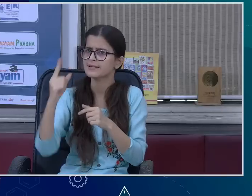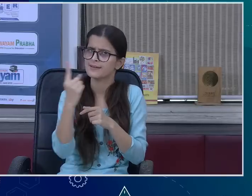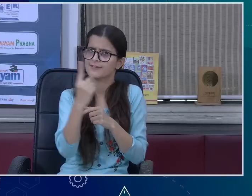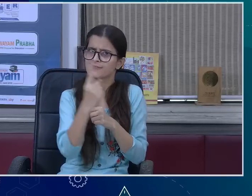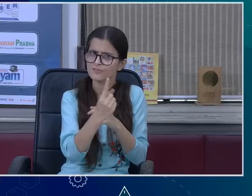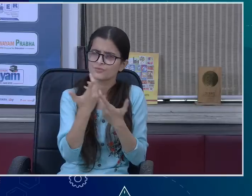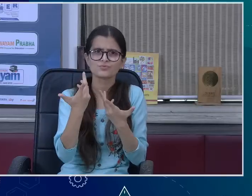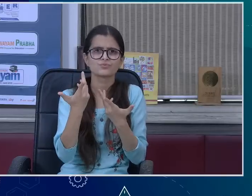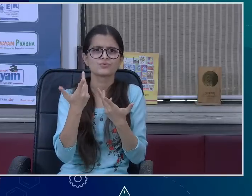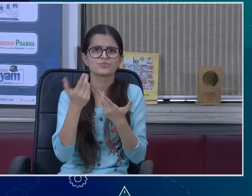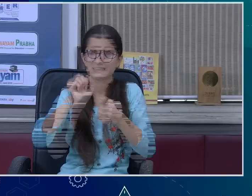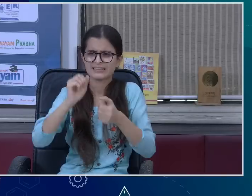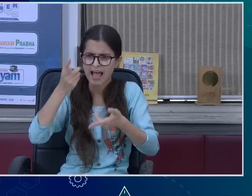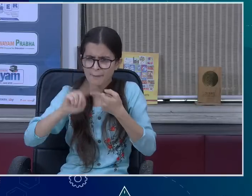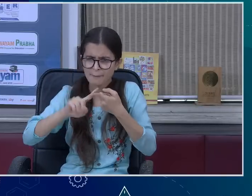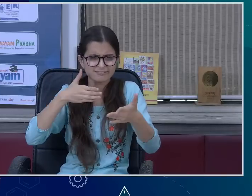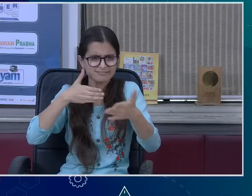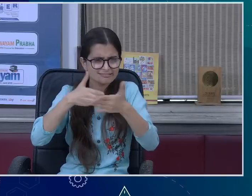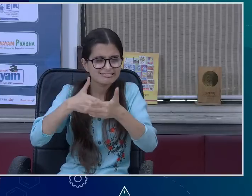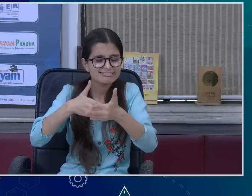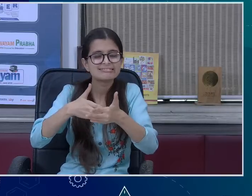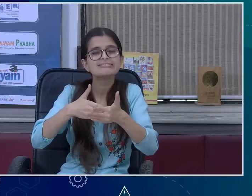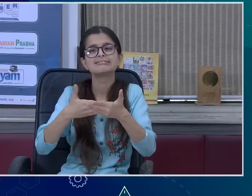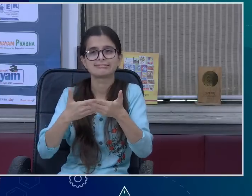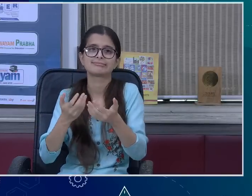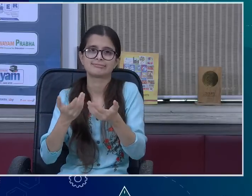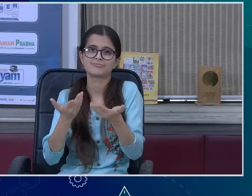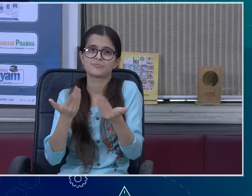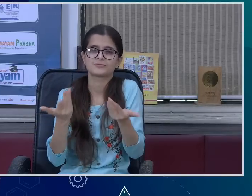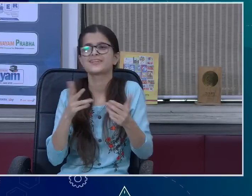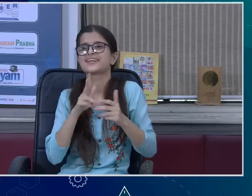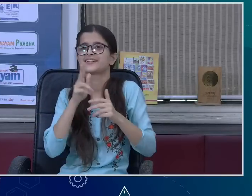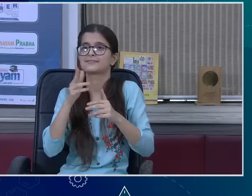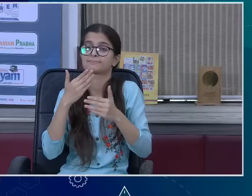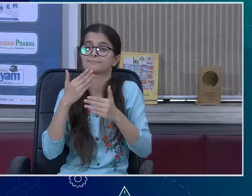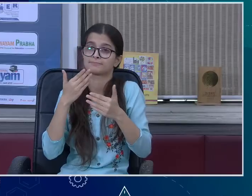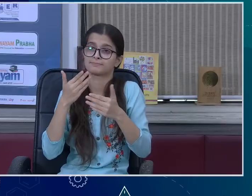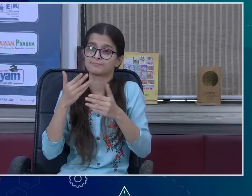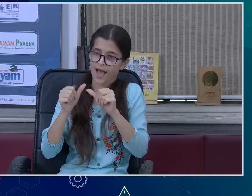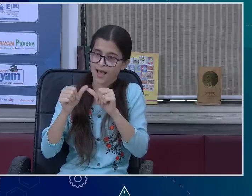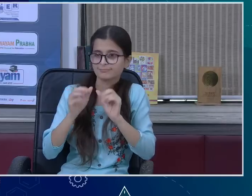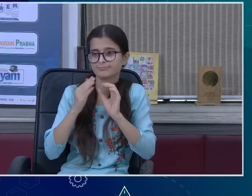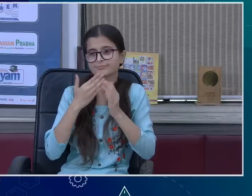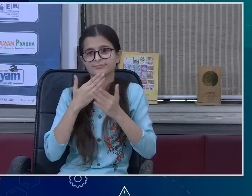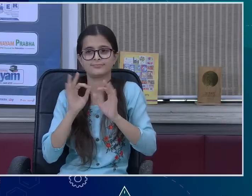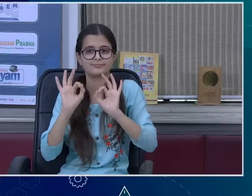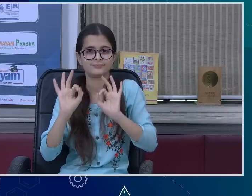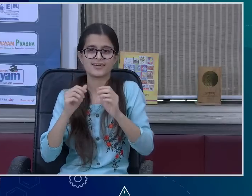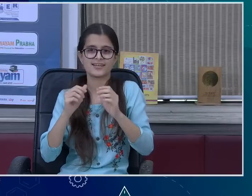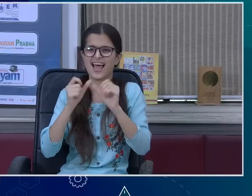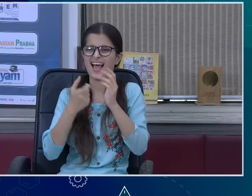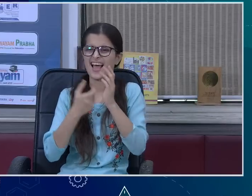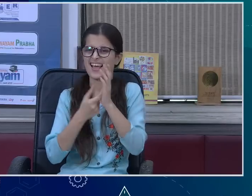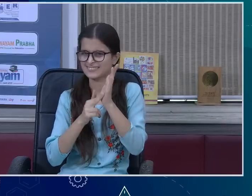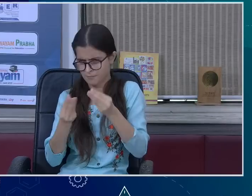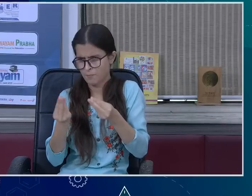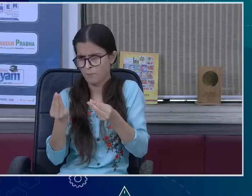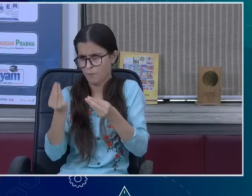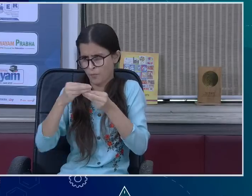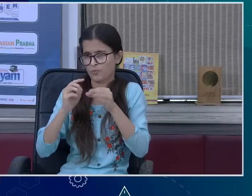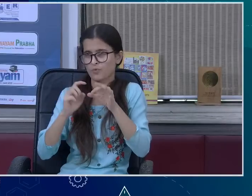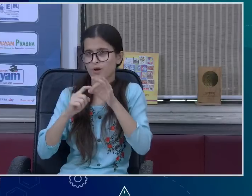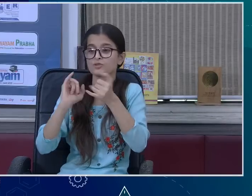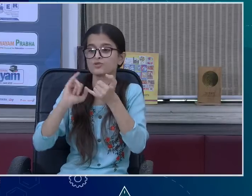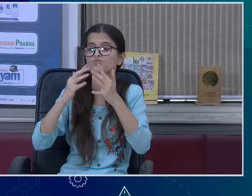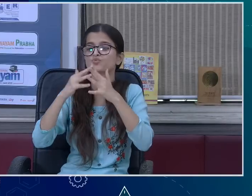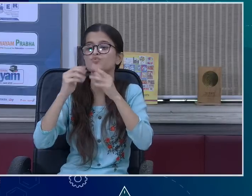it challenging. Thank you so much, sir, for answering that. Arun, sir, we have one more question from our viewer, Swati Pandey. She